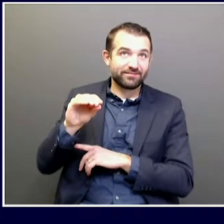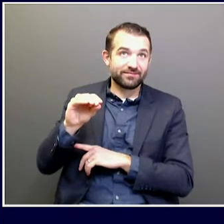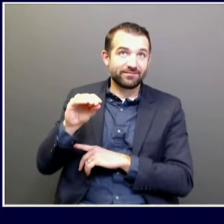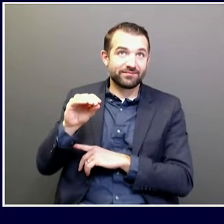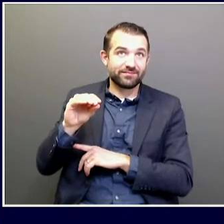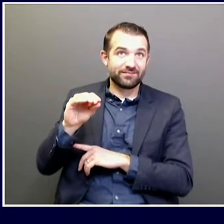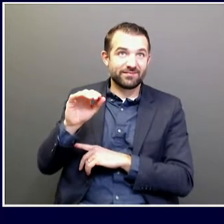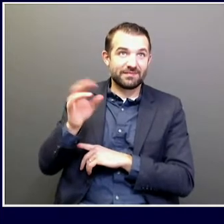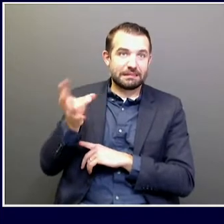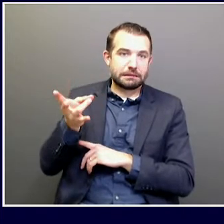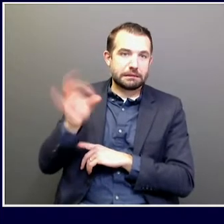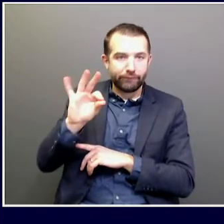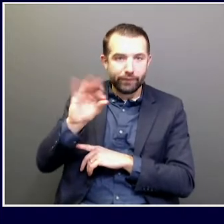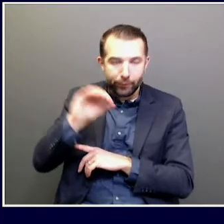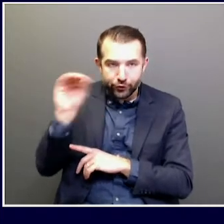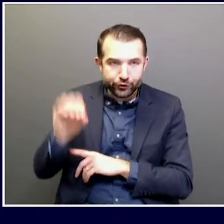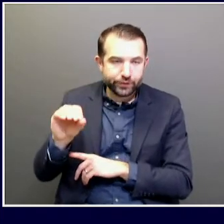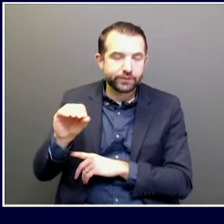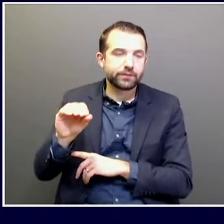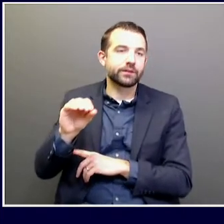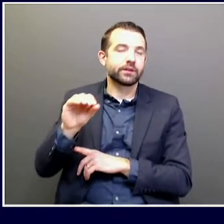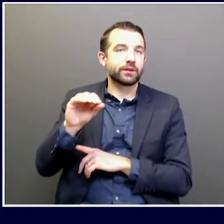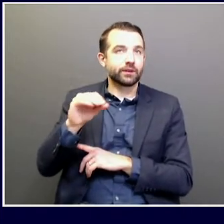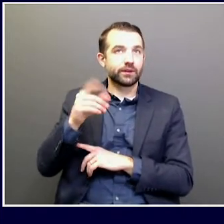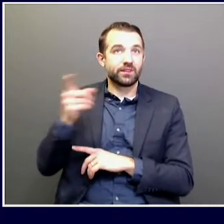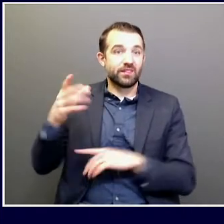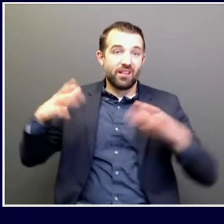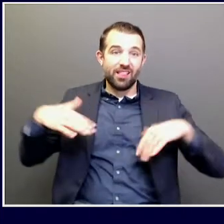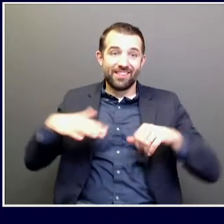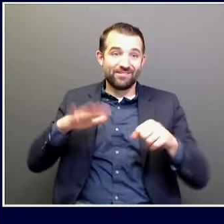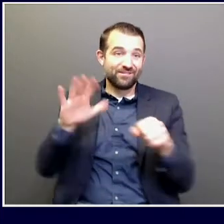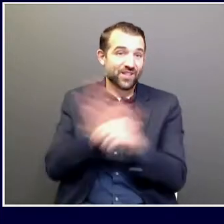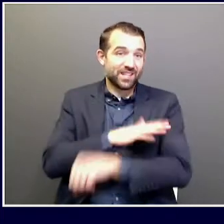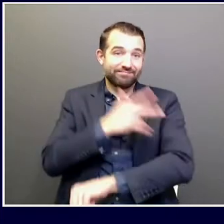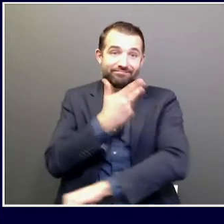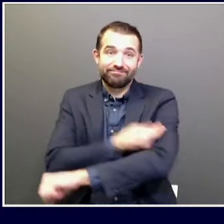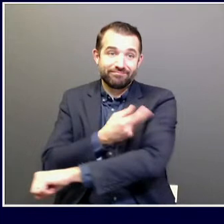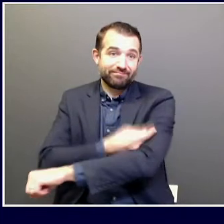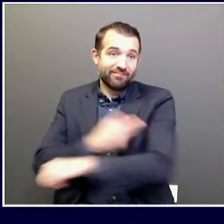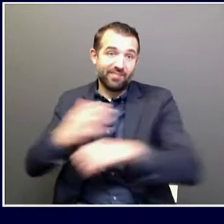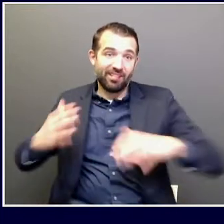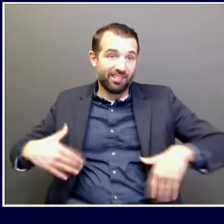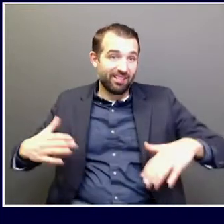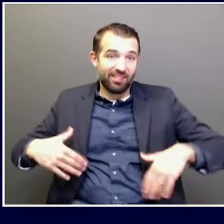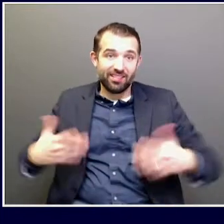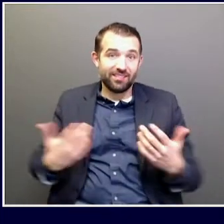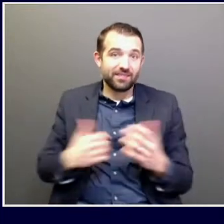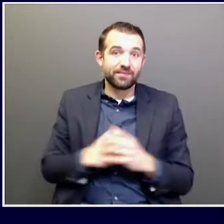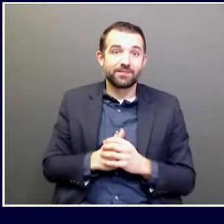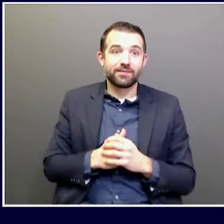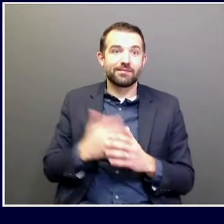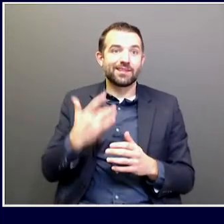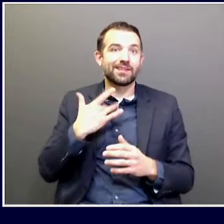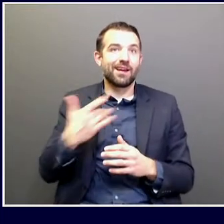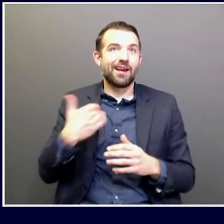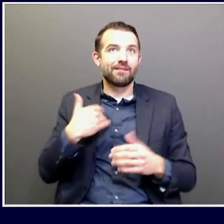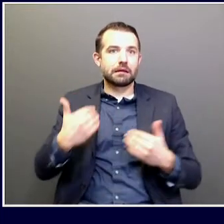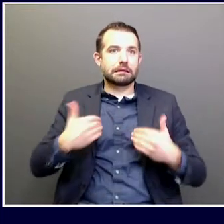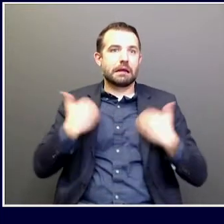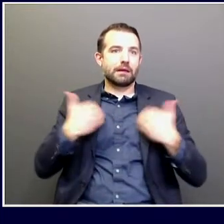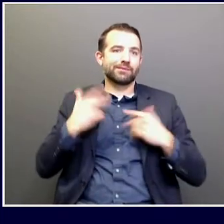79% to be specific, are not fully vaccinated. And that again tends to be correlated with younger crowds.